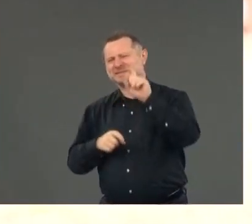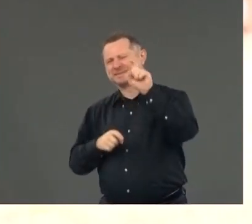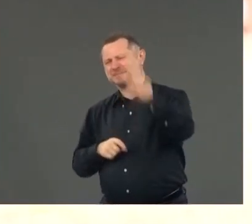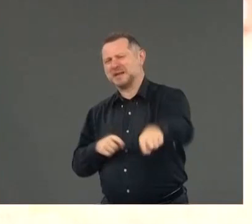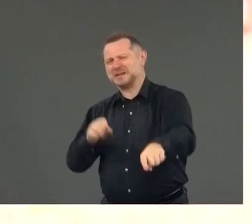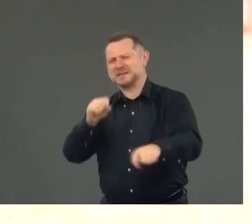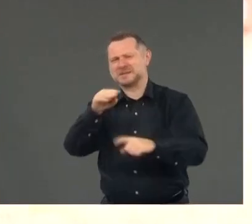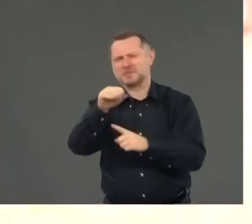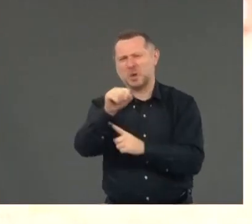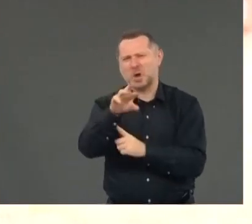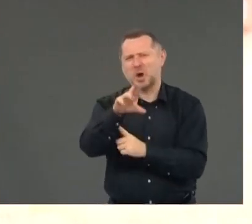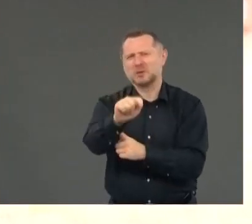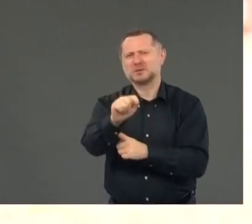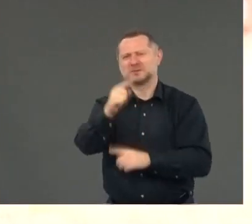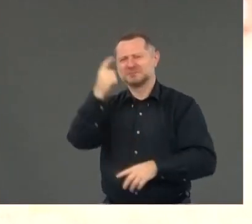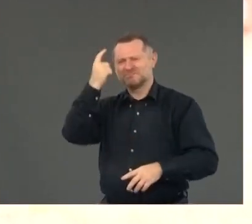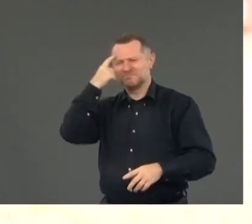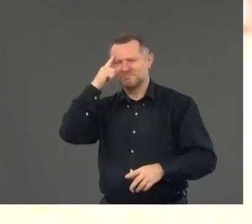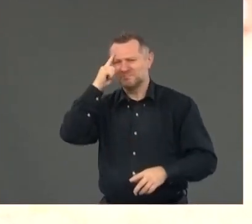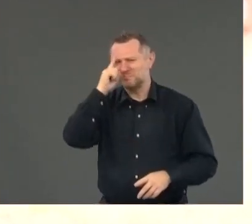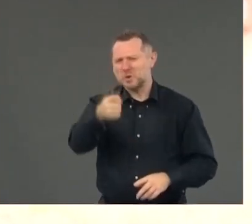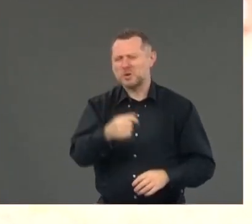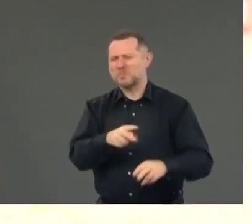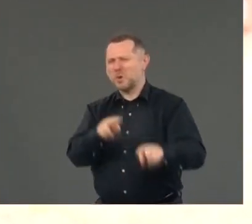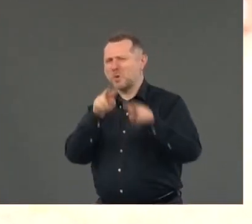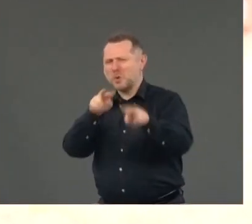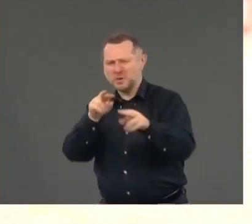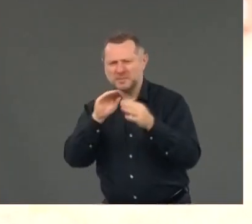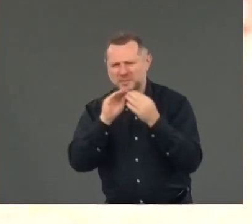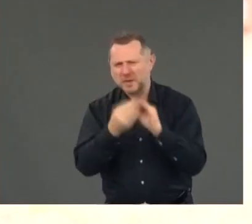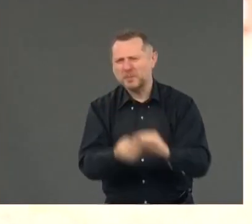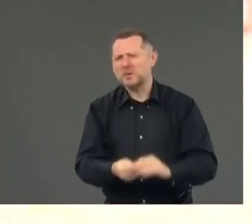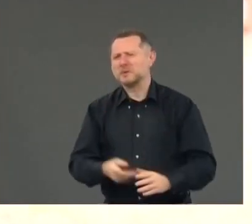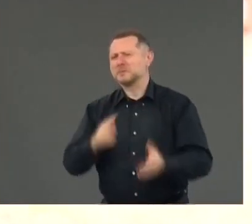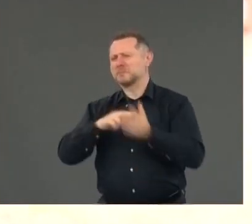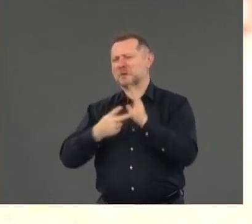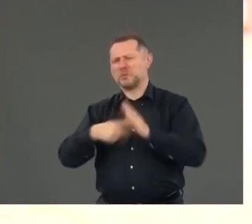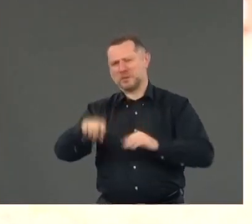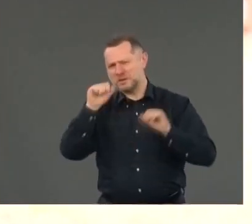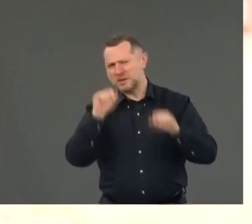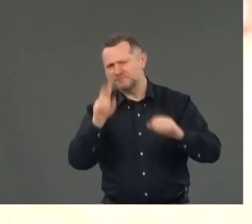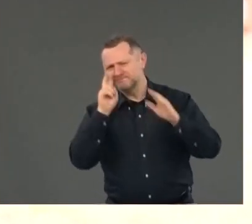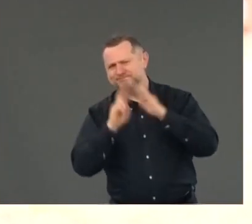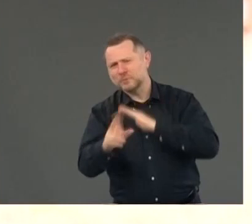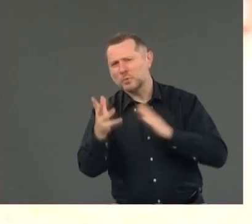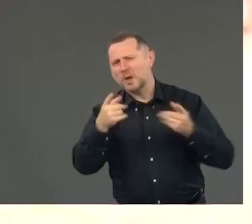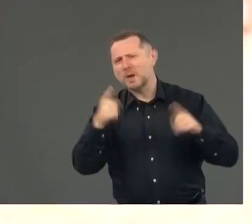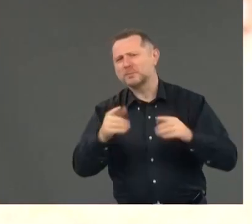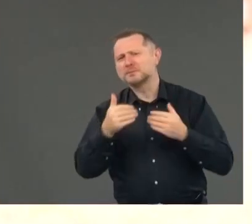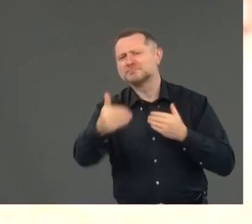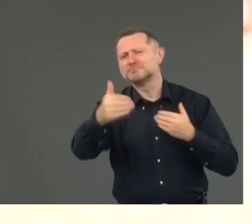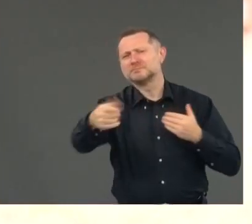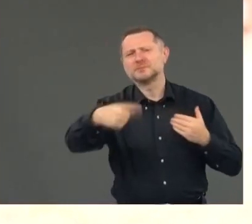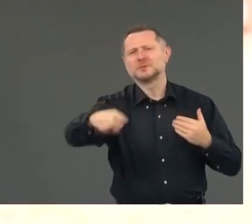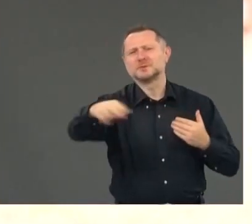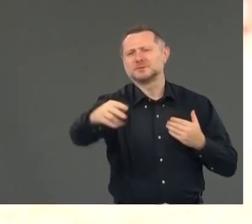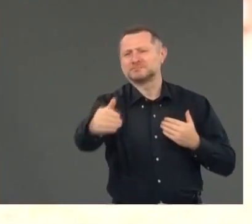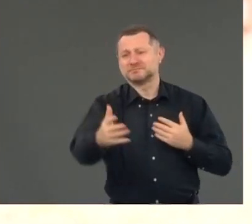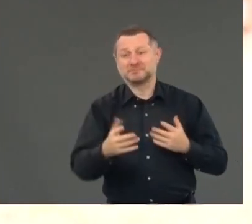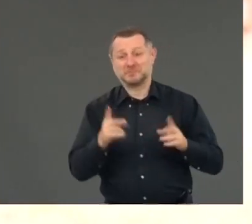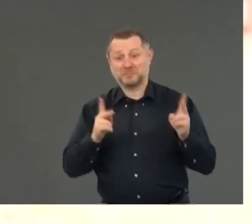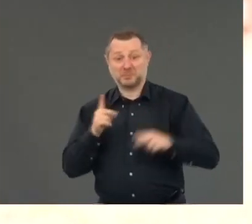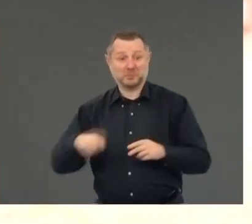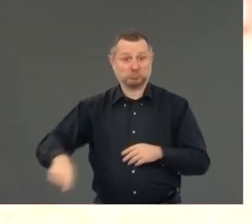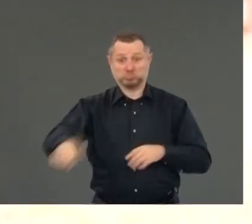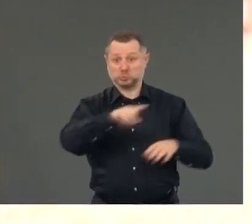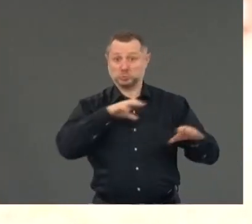Stay smart, watch the numbers, and I'll tell you what happens next week when we see what people do today. And if